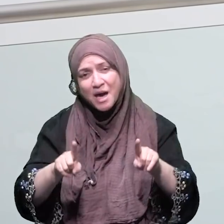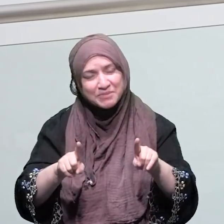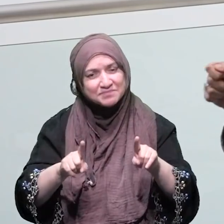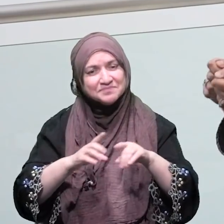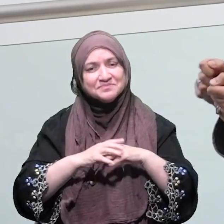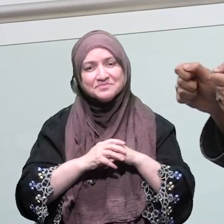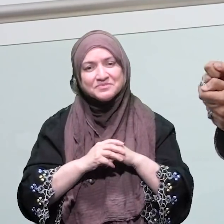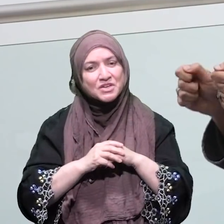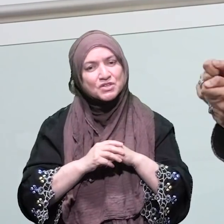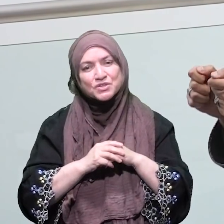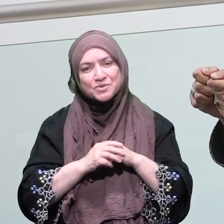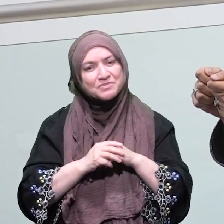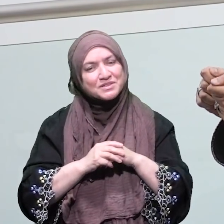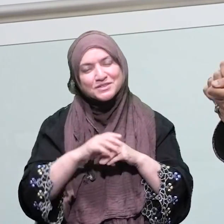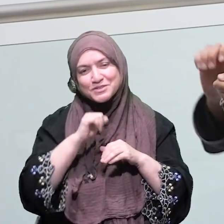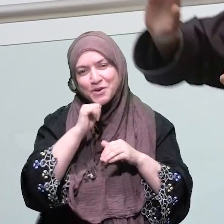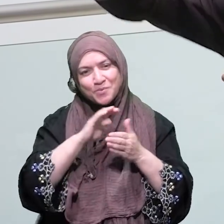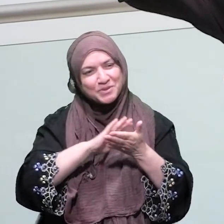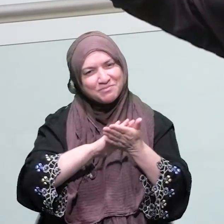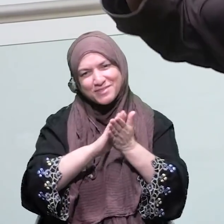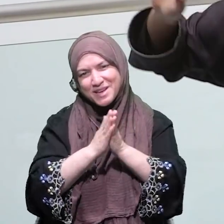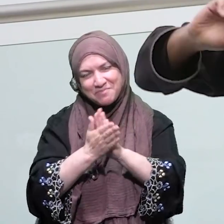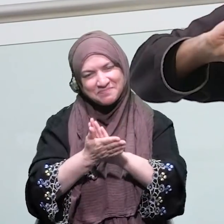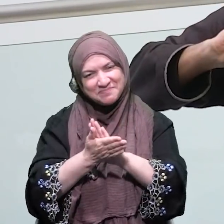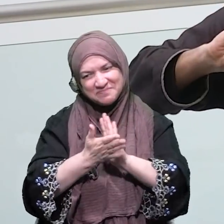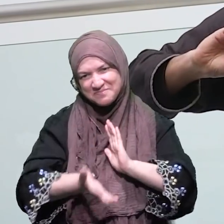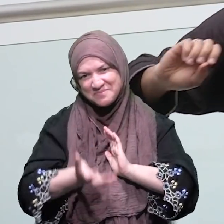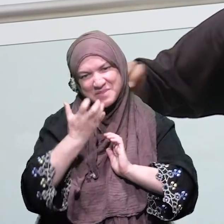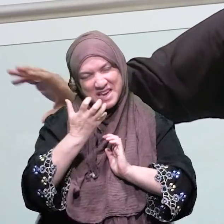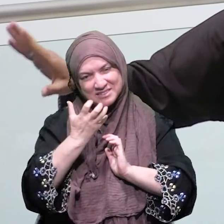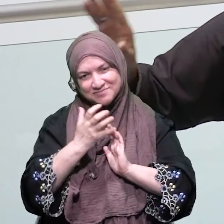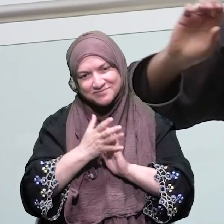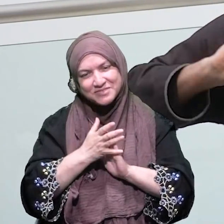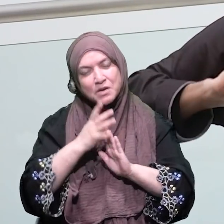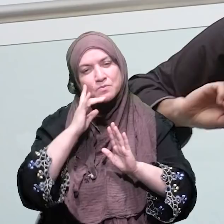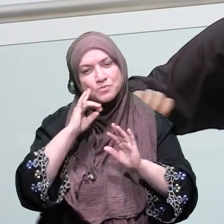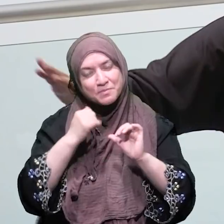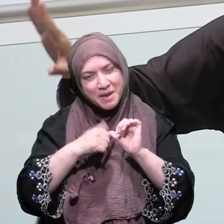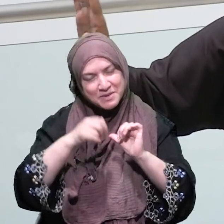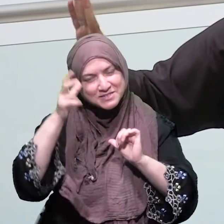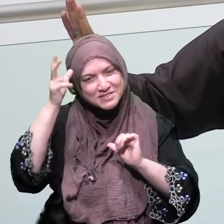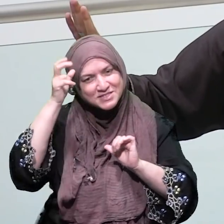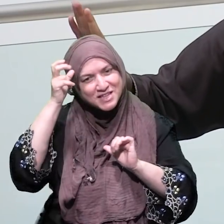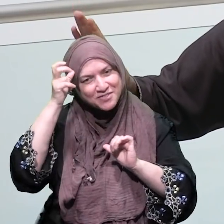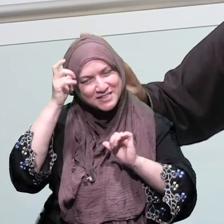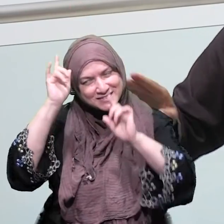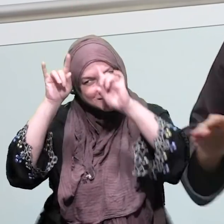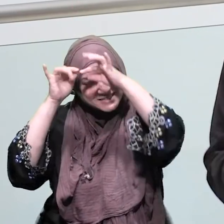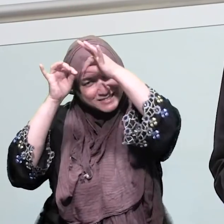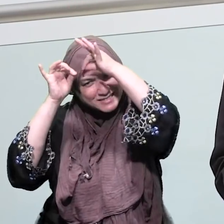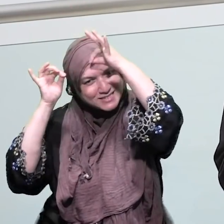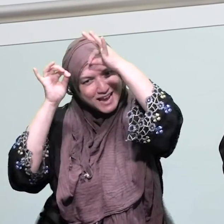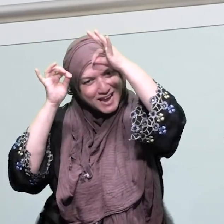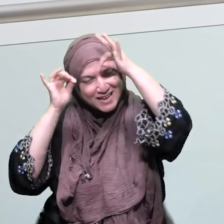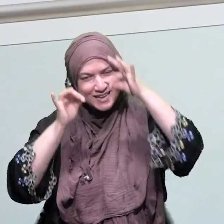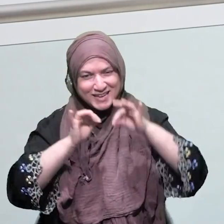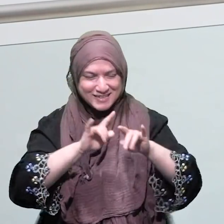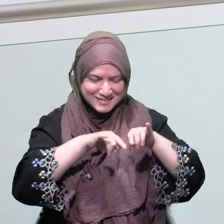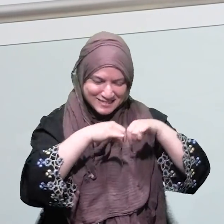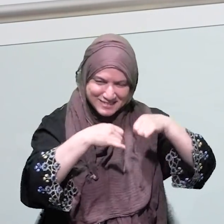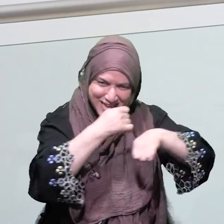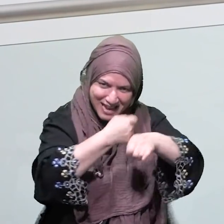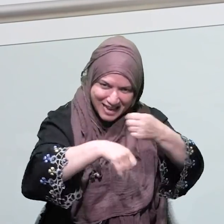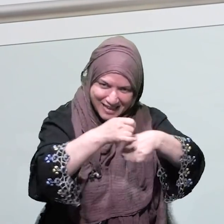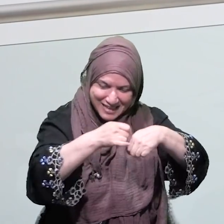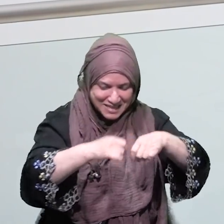So while he's tying knots on your head to distract you from Allah, to get you to procrastinate, he's also saying, can you believe he